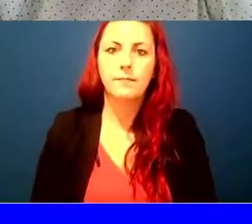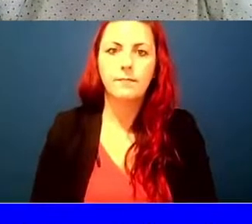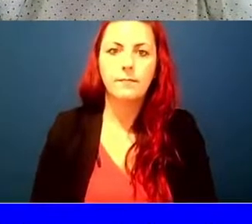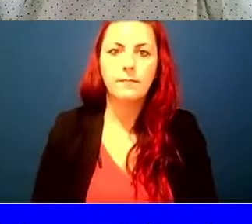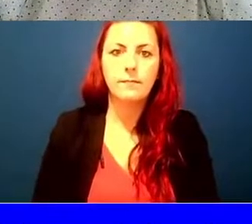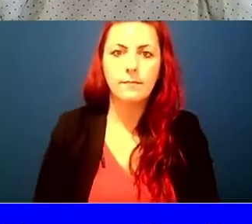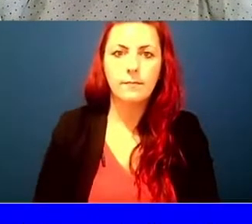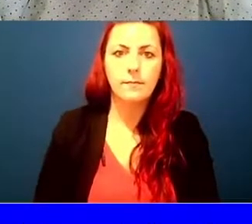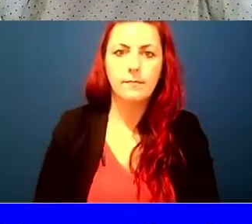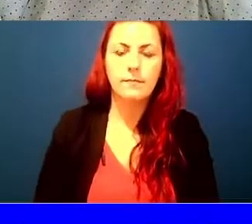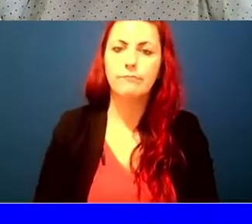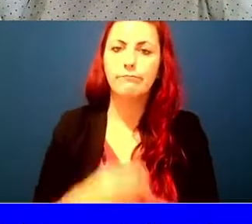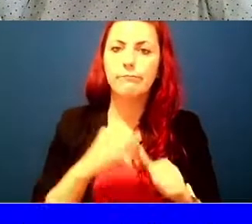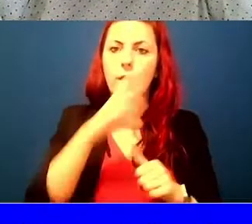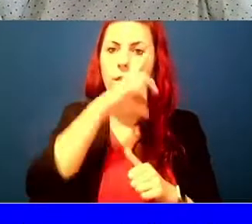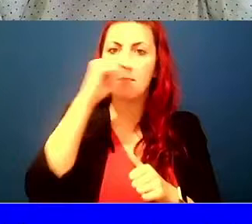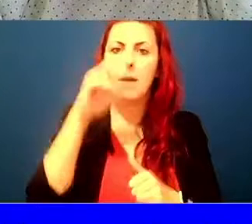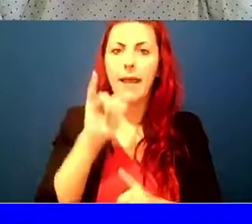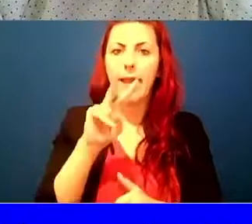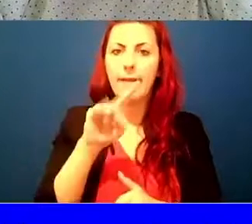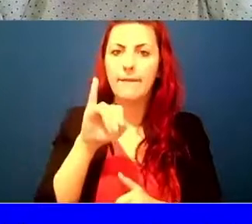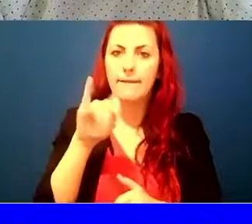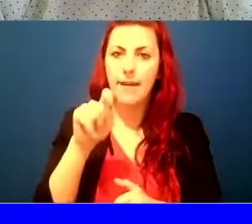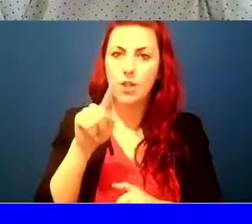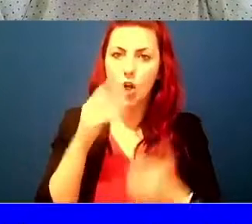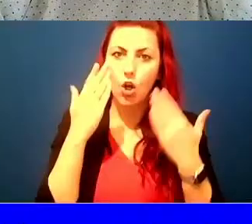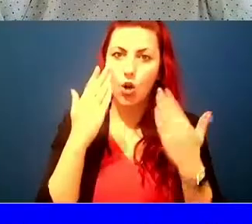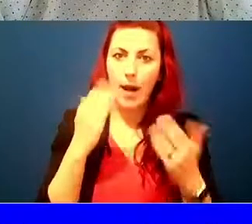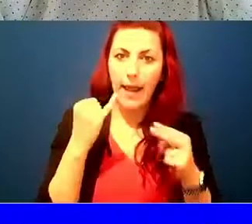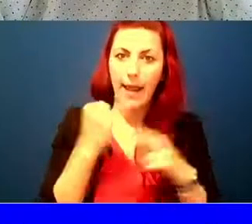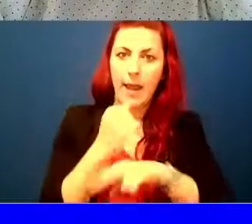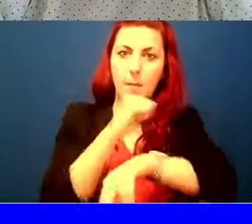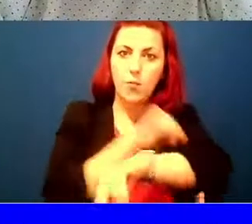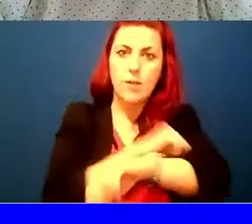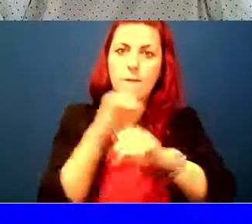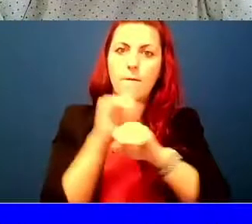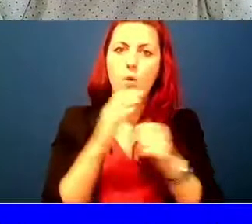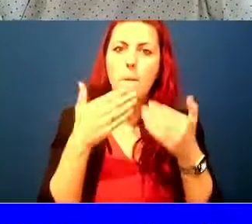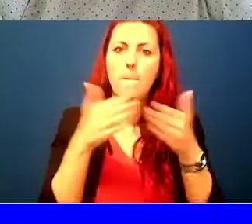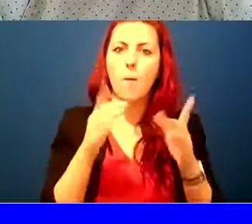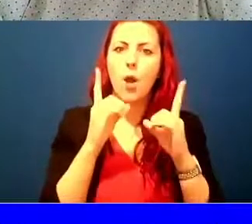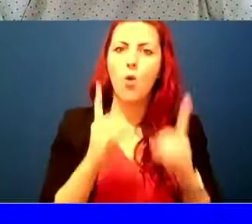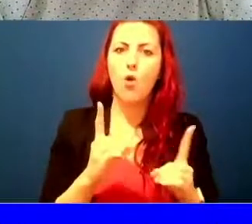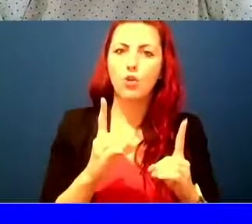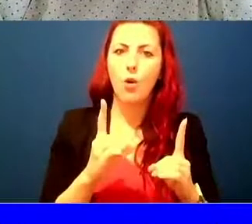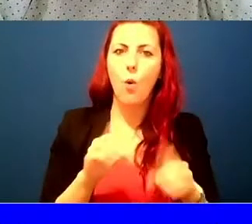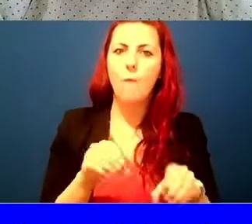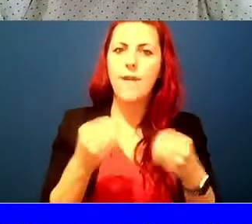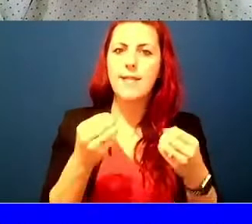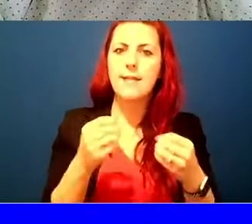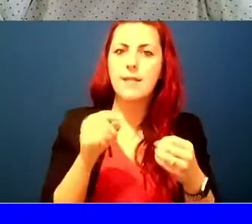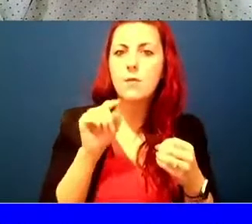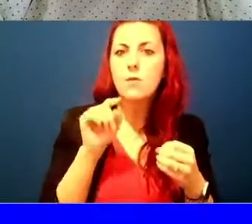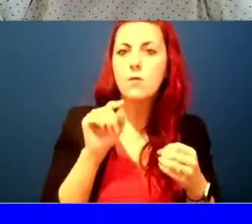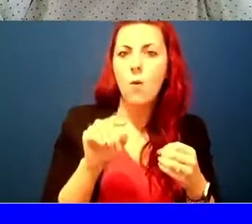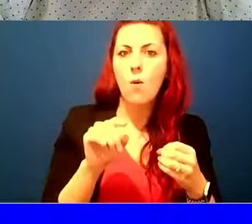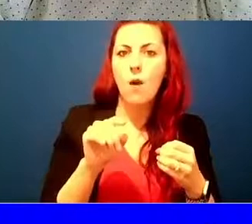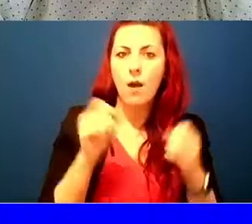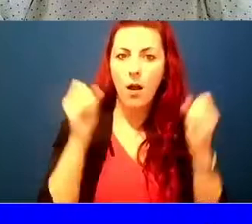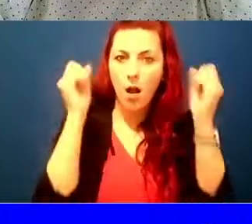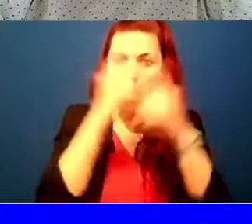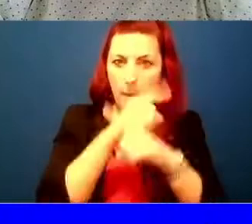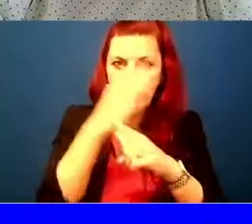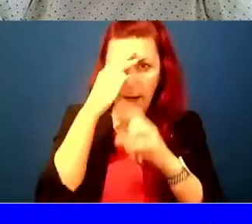And then another example is Yvette, who's currently serving a sentence for public order offences. She has complex mental health issues, and